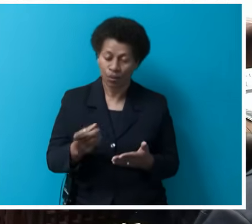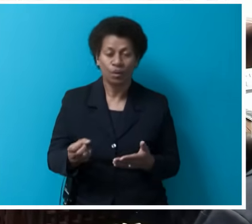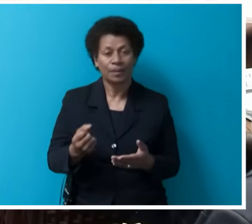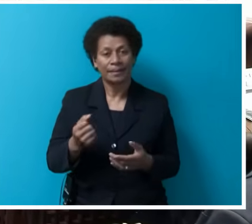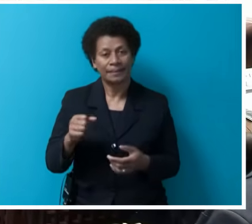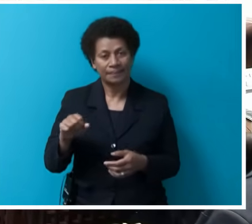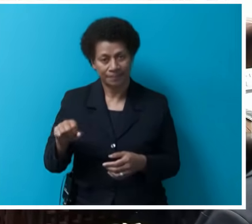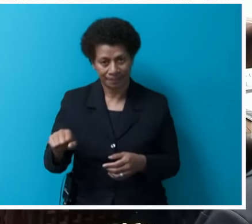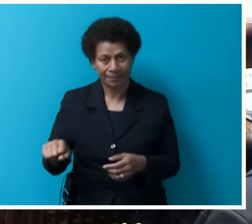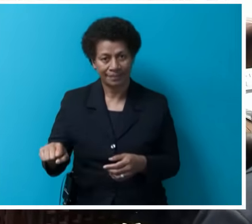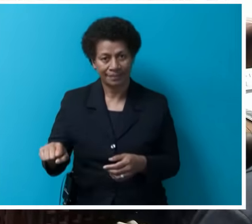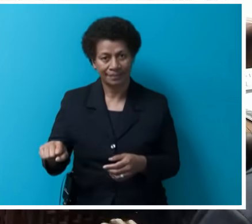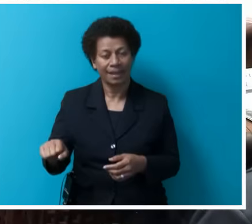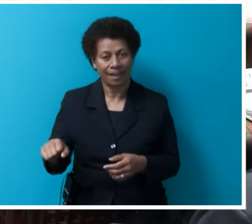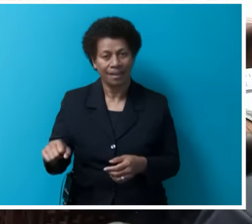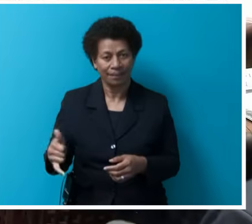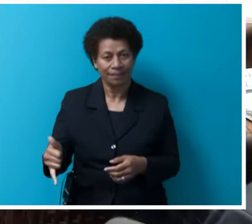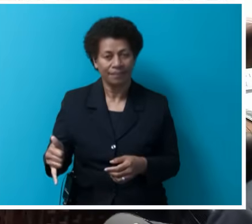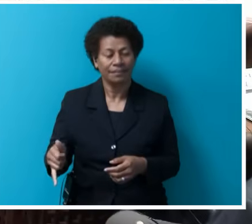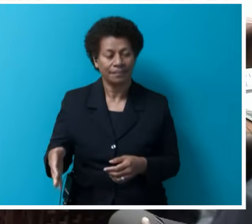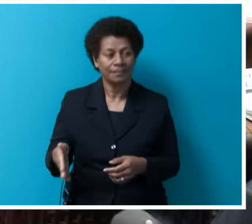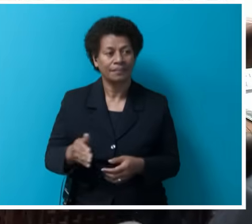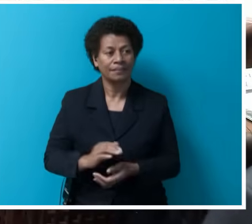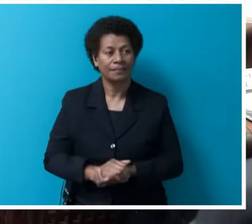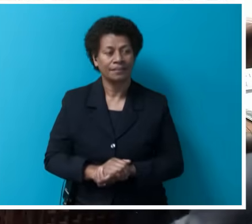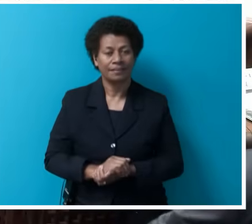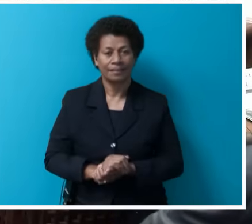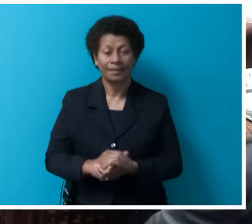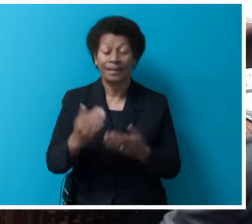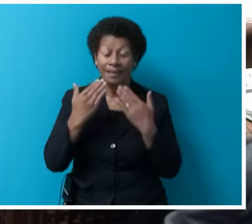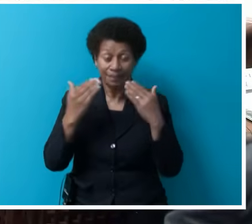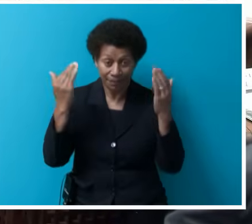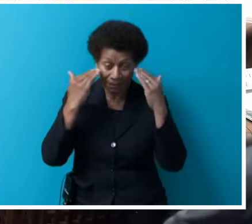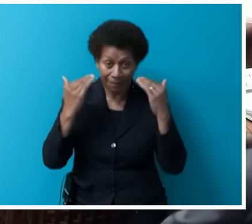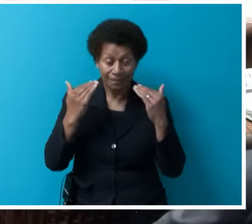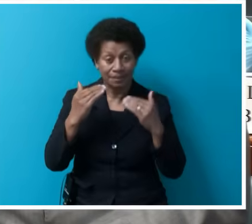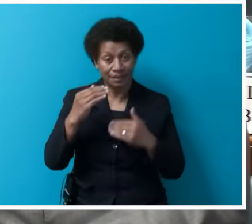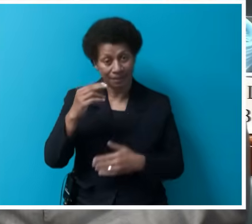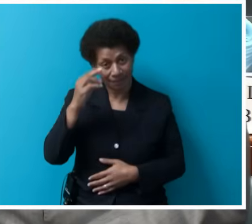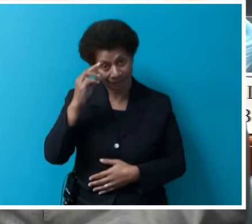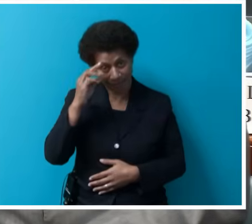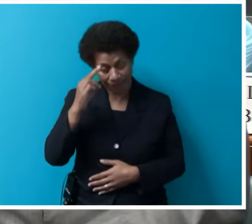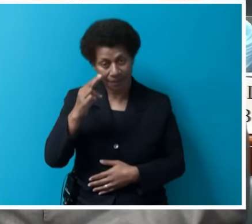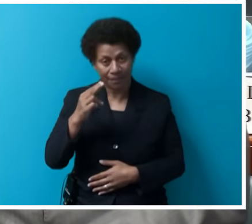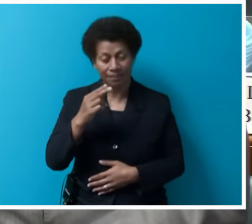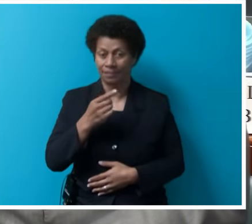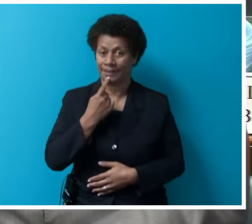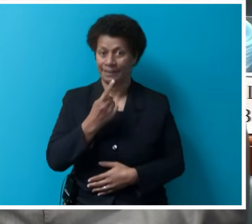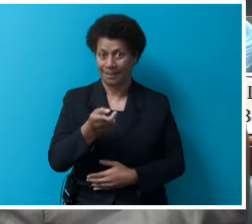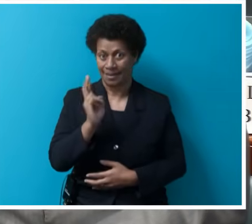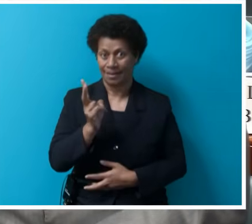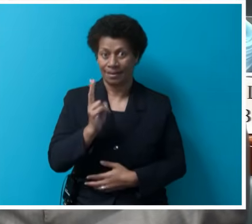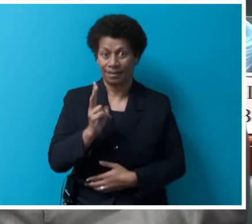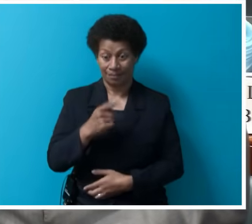say again, repeat that I didn't come into Parliament to look after myself. I left a